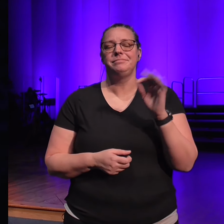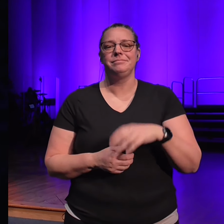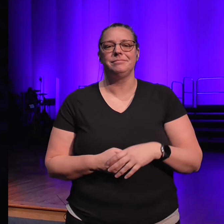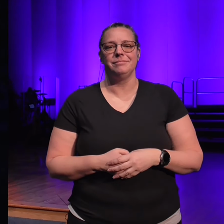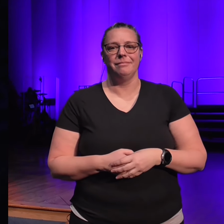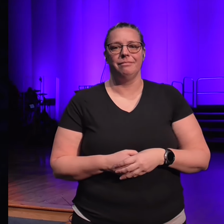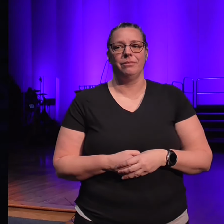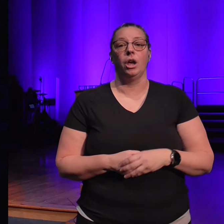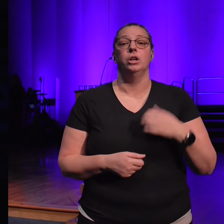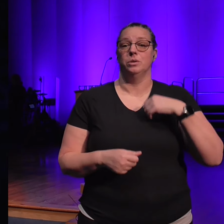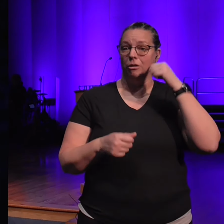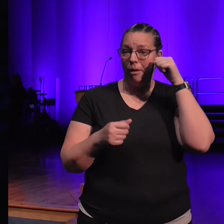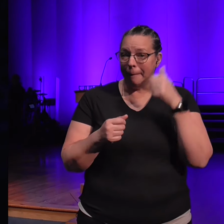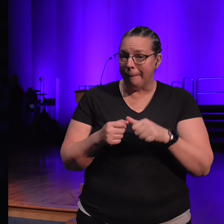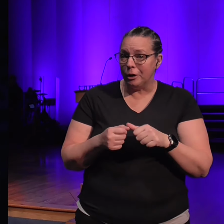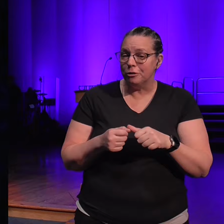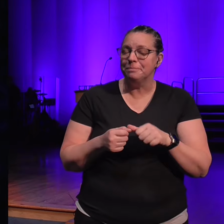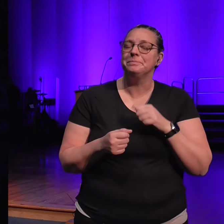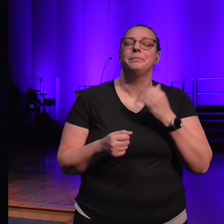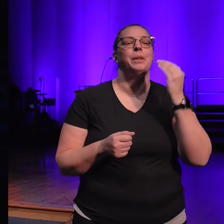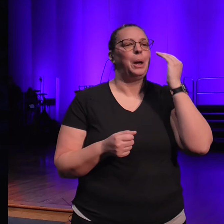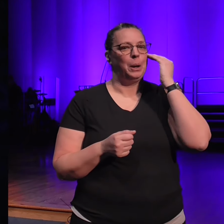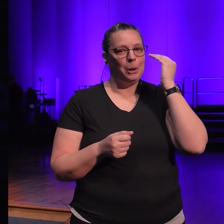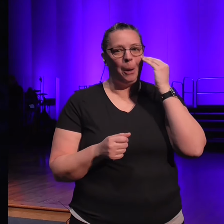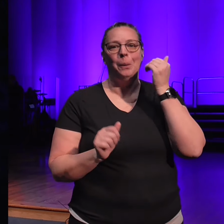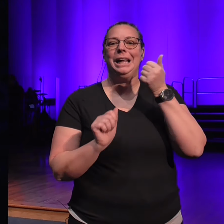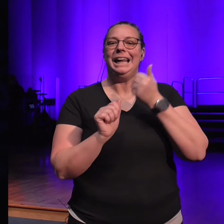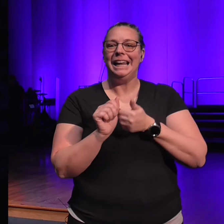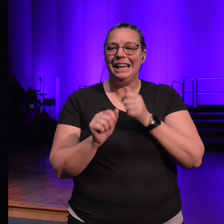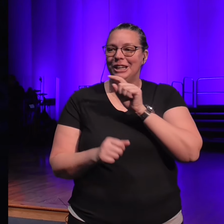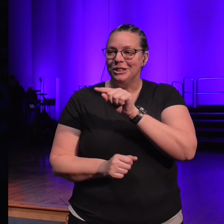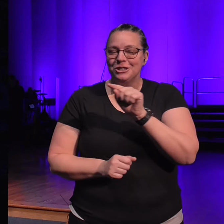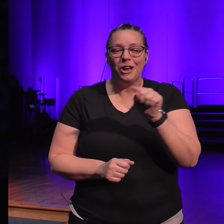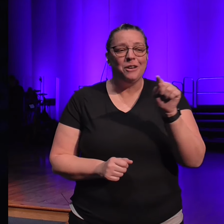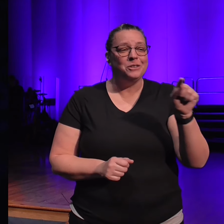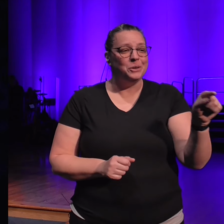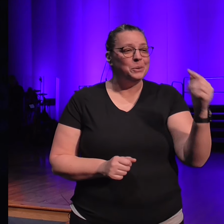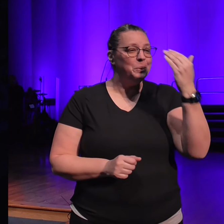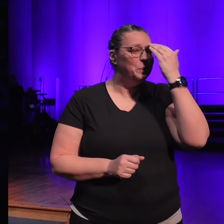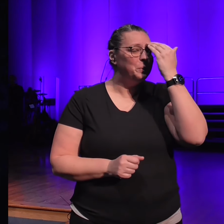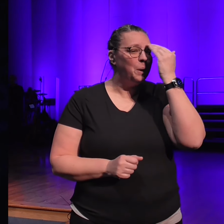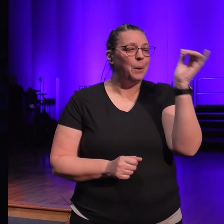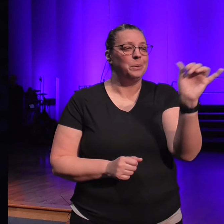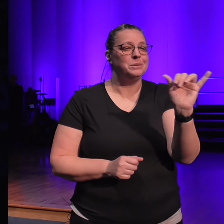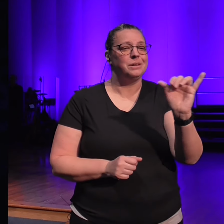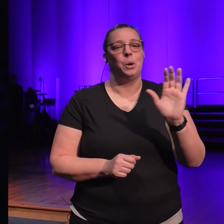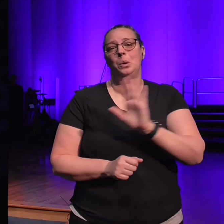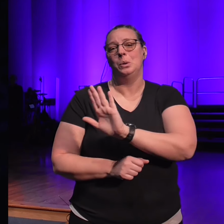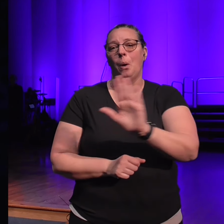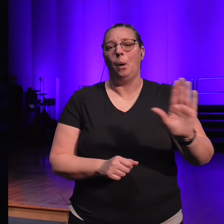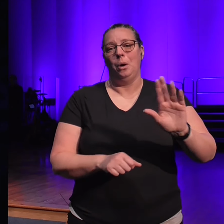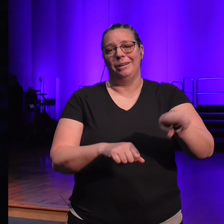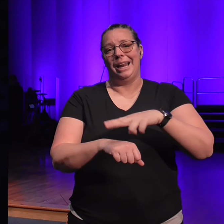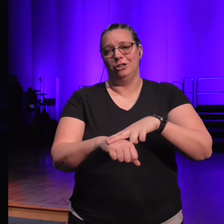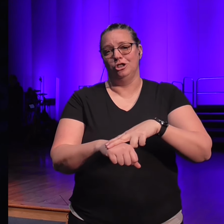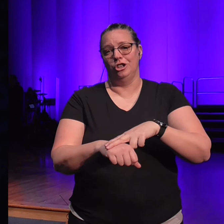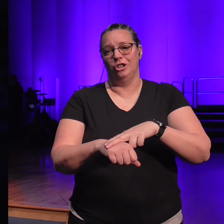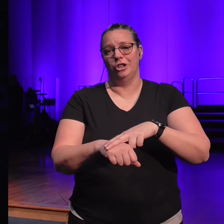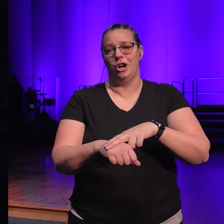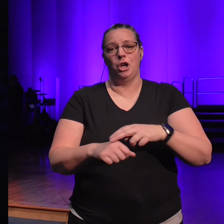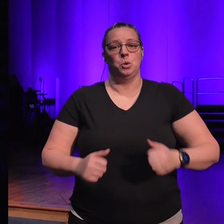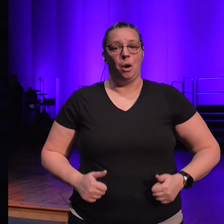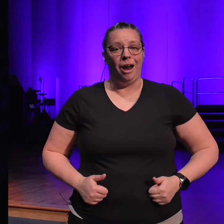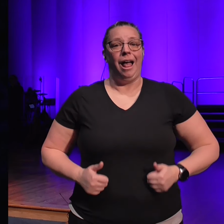So I remember this, and I know that each one of you, right where you are, you remember that it is your nature, that you're a